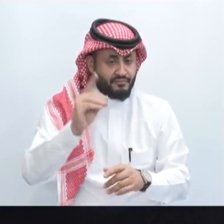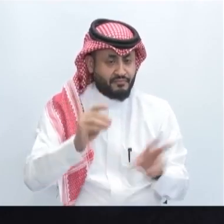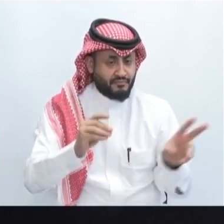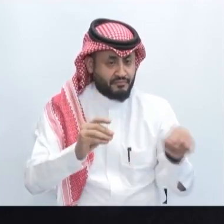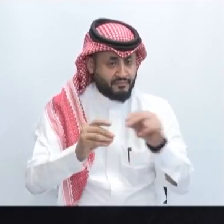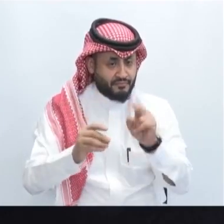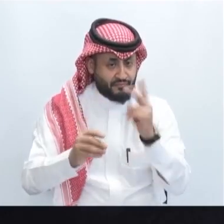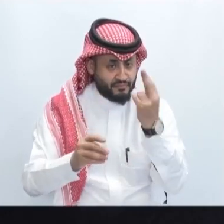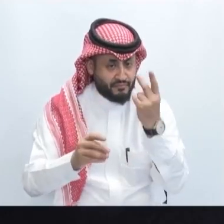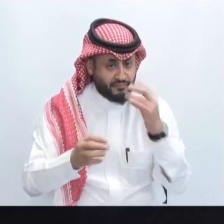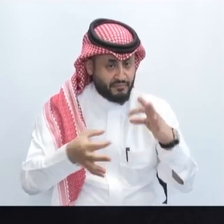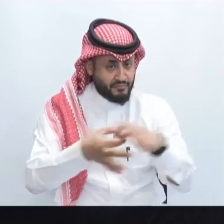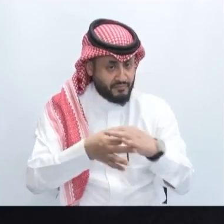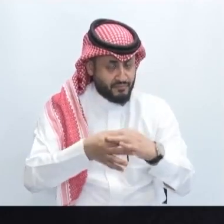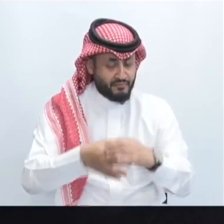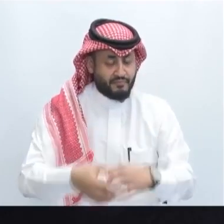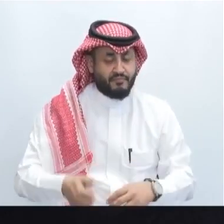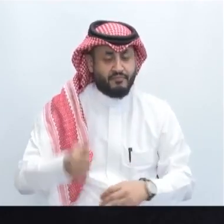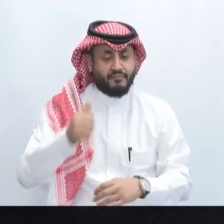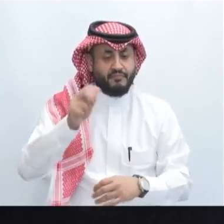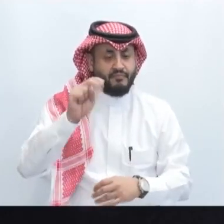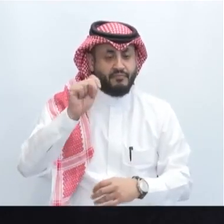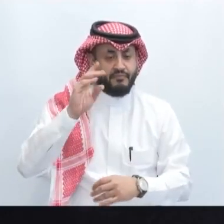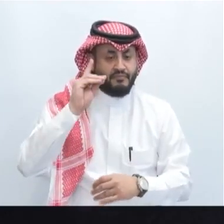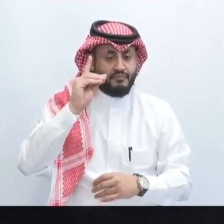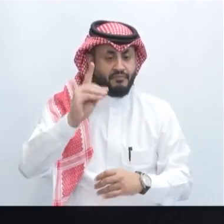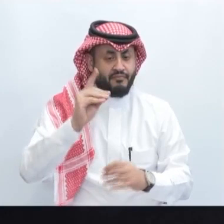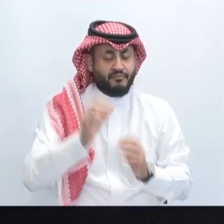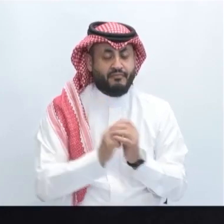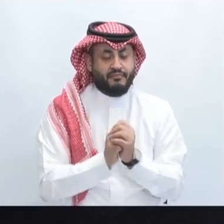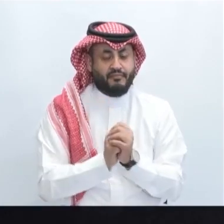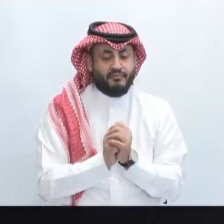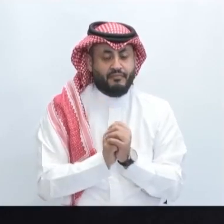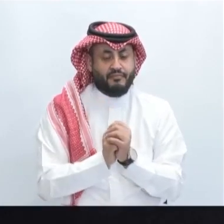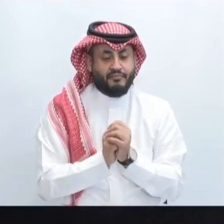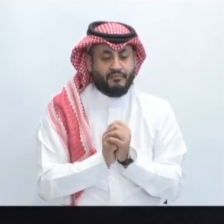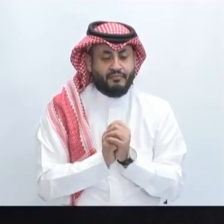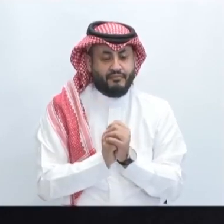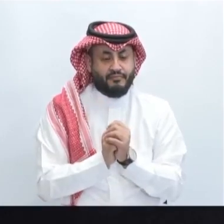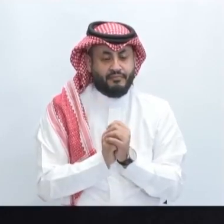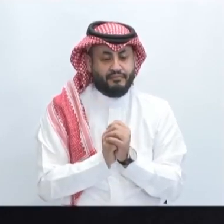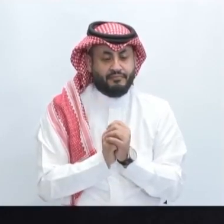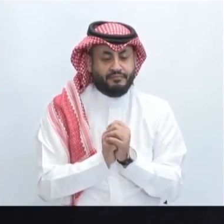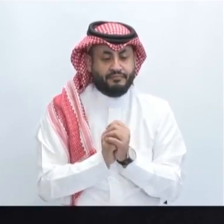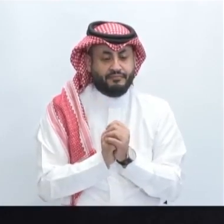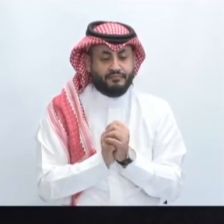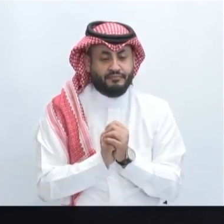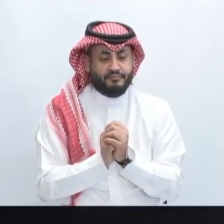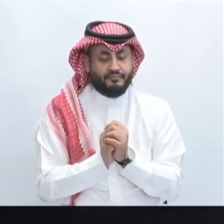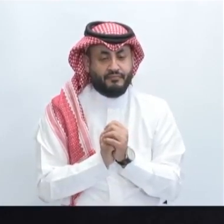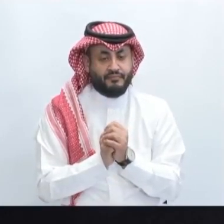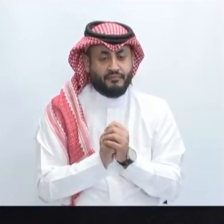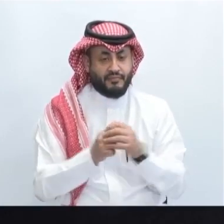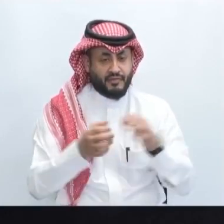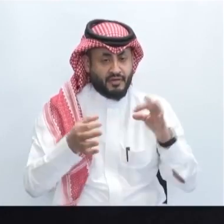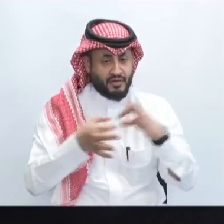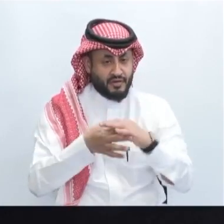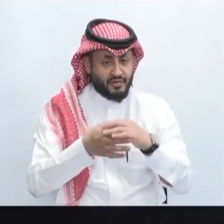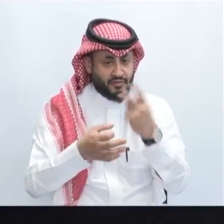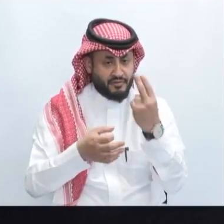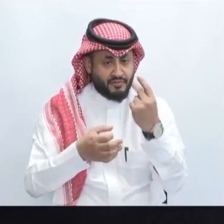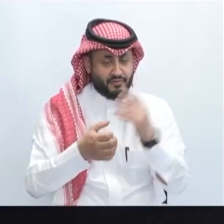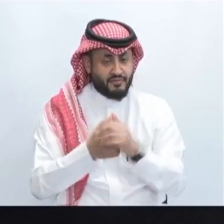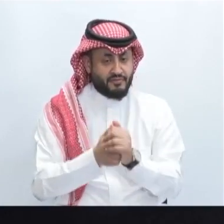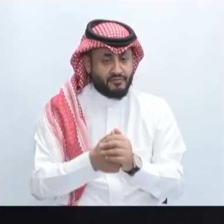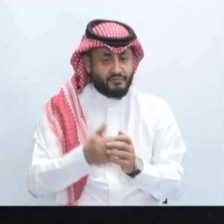that if we want to, or if we have two things together that comes with each other, here we